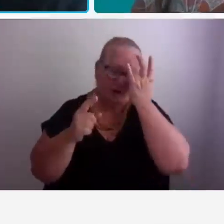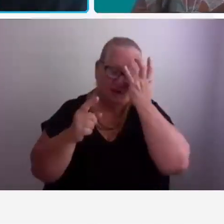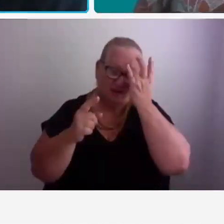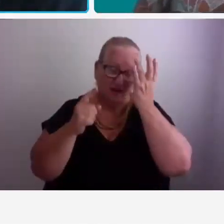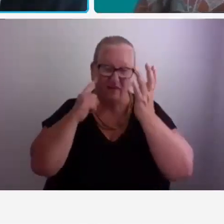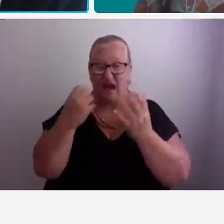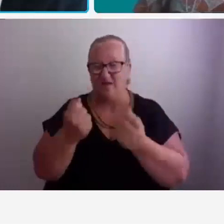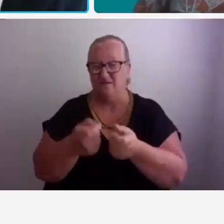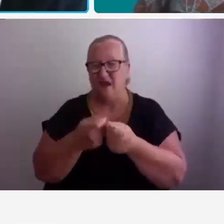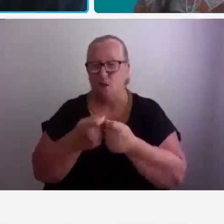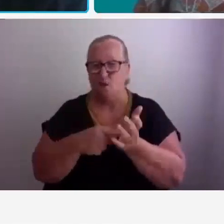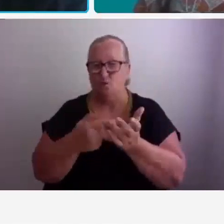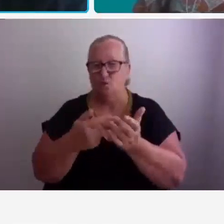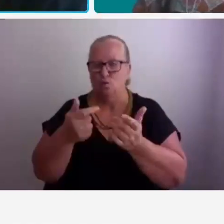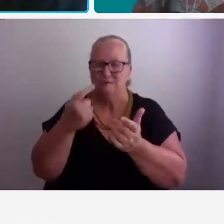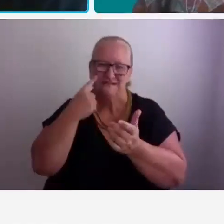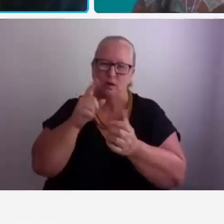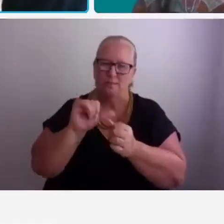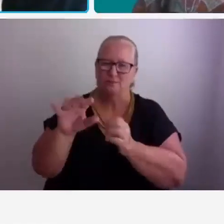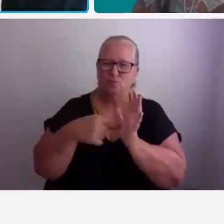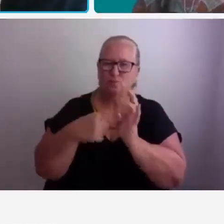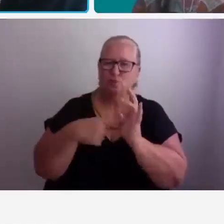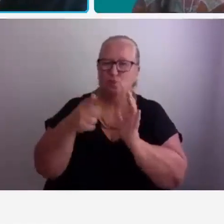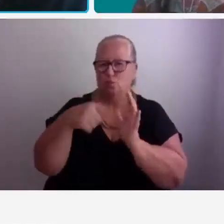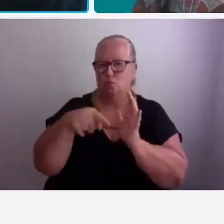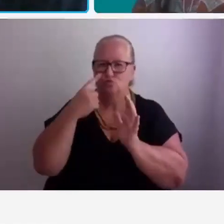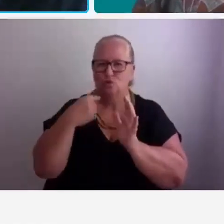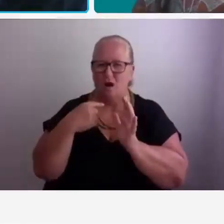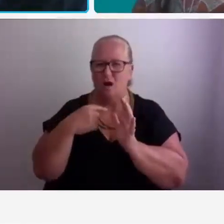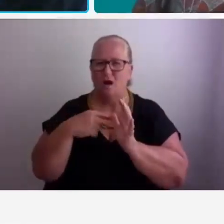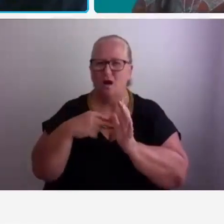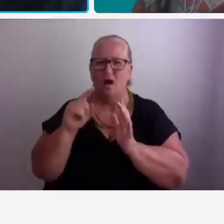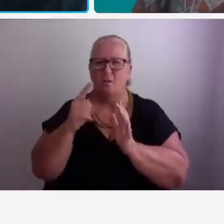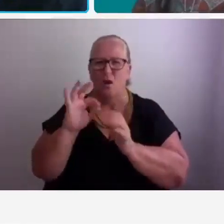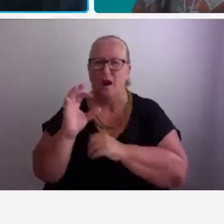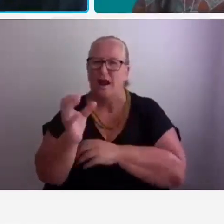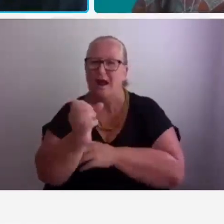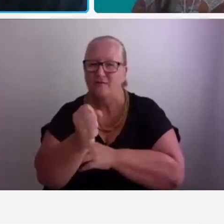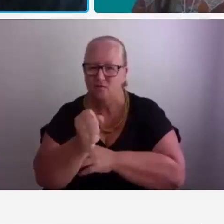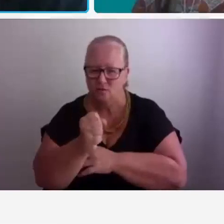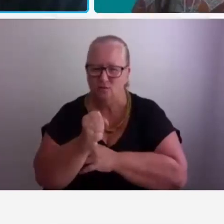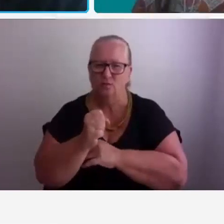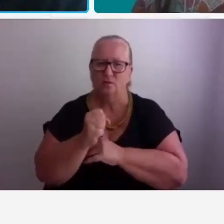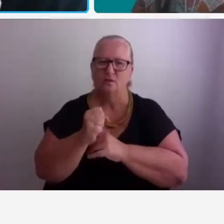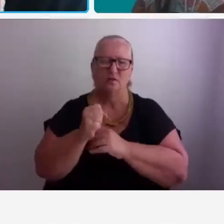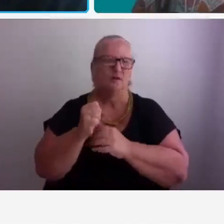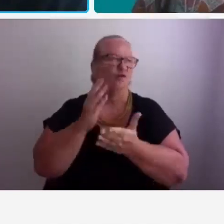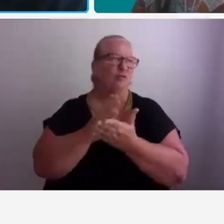we have published what tools we would be using, but they're not actually required. You know, in theory, a provider